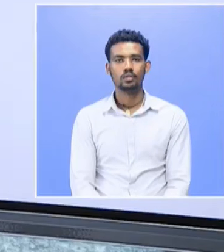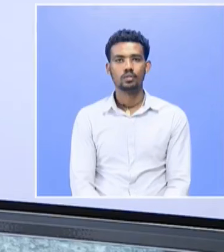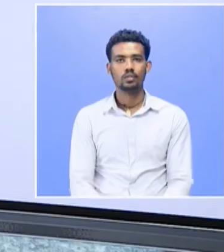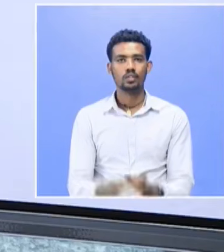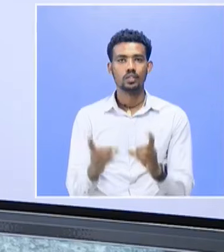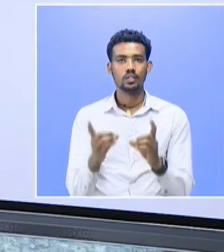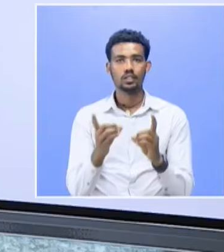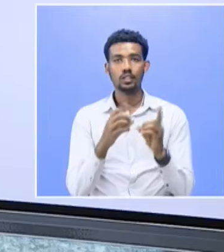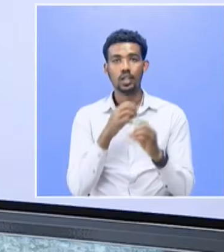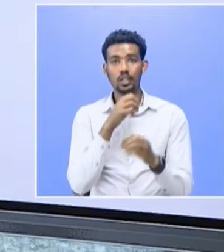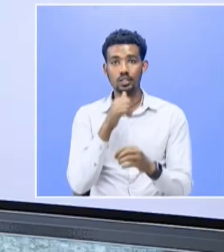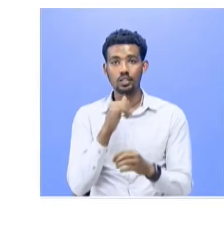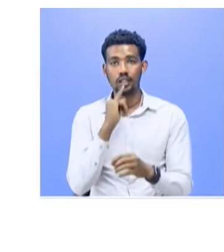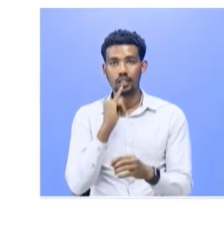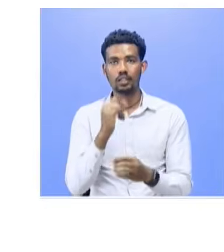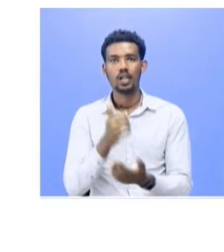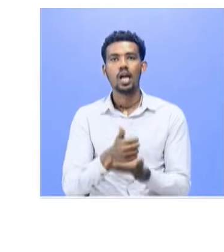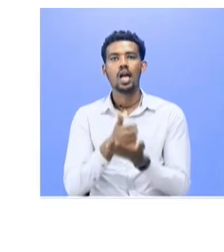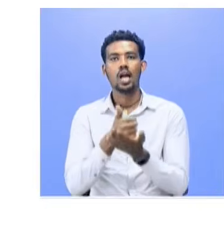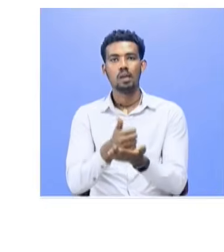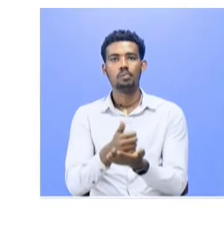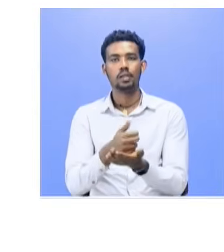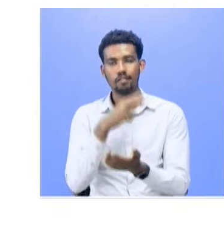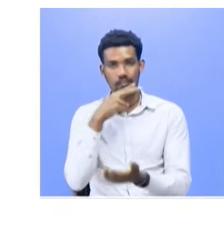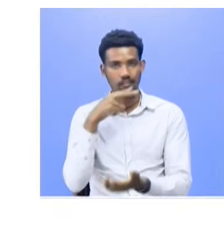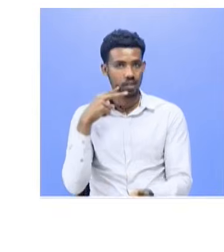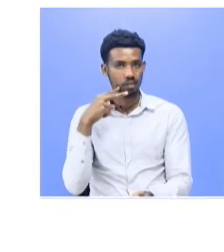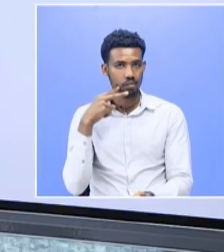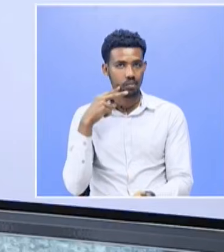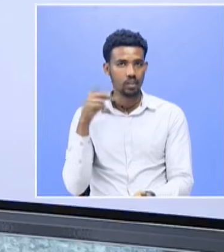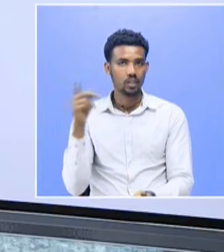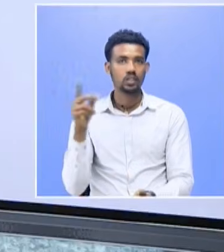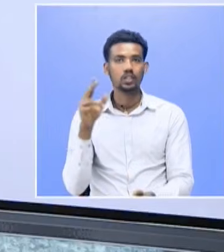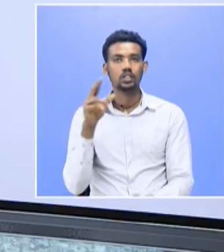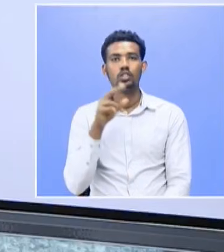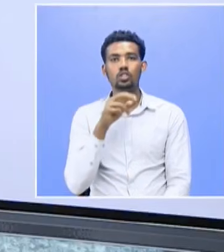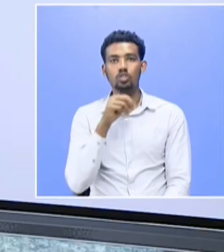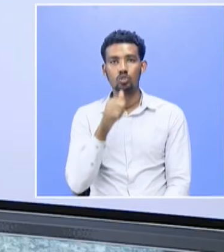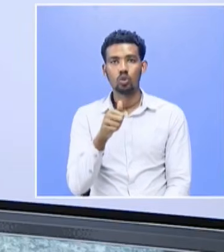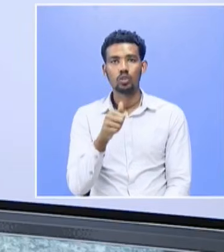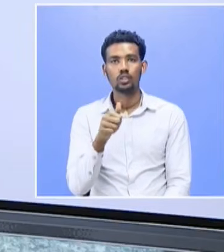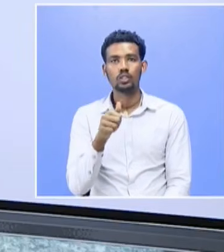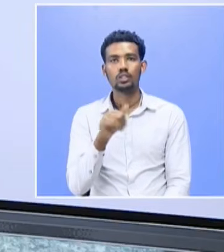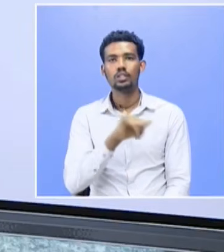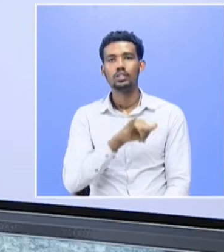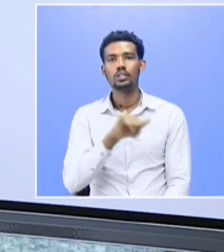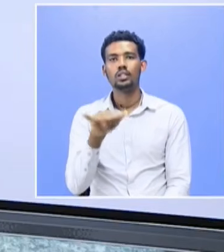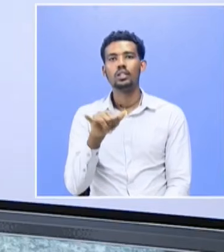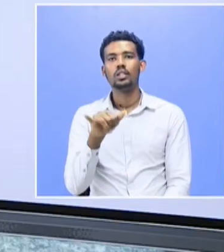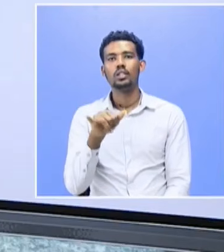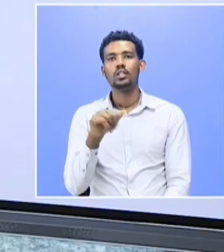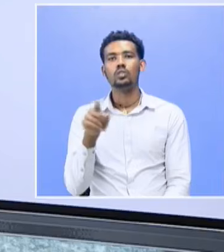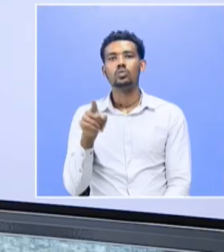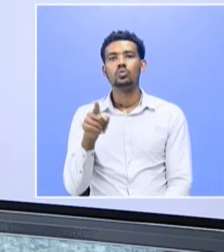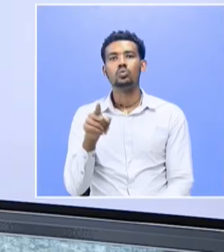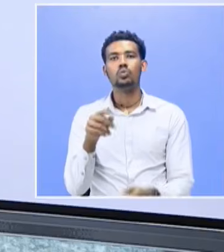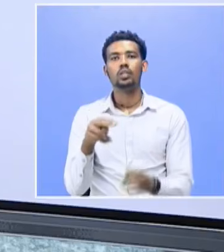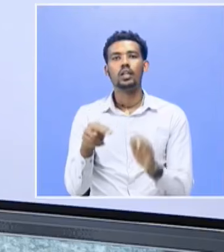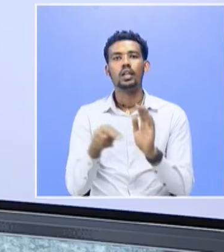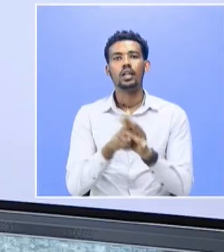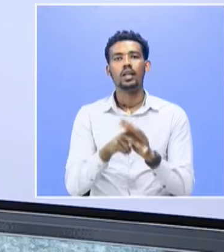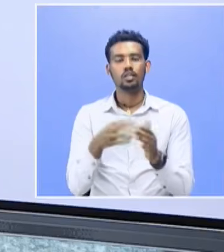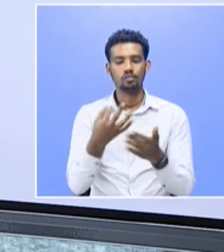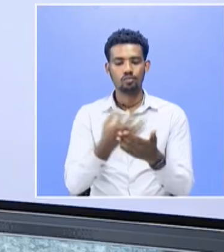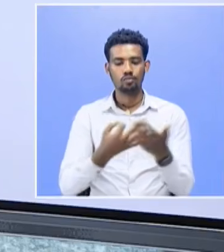Does is helping verb. Here is not as what? So make it negative